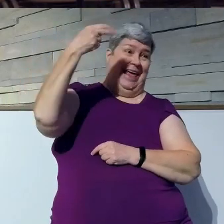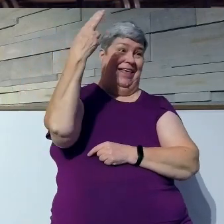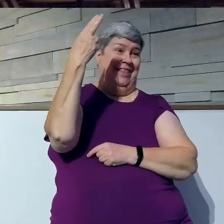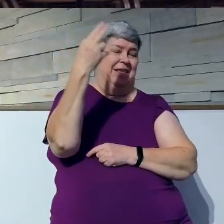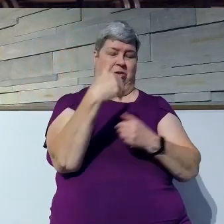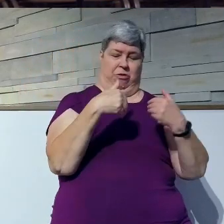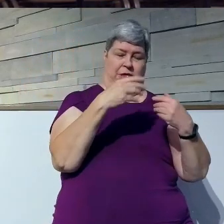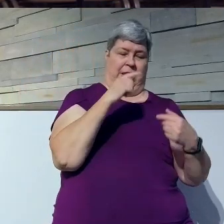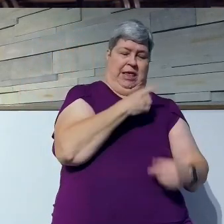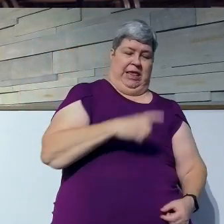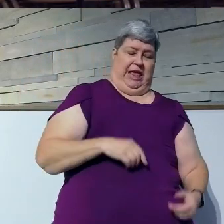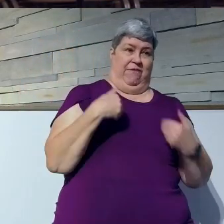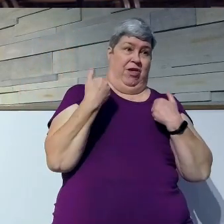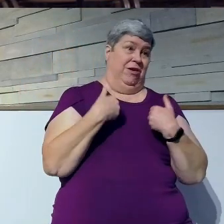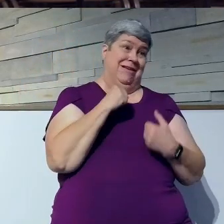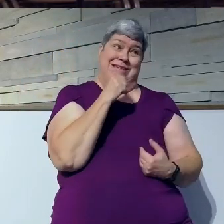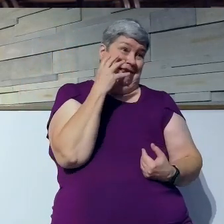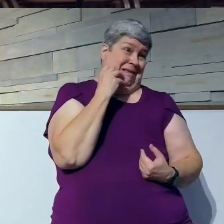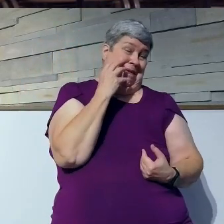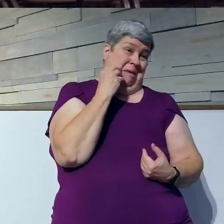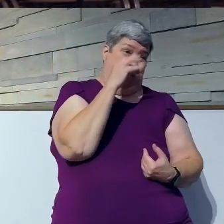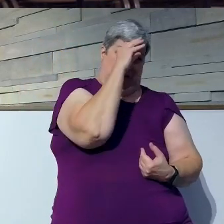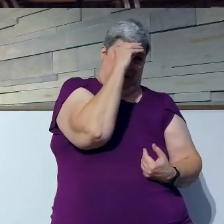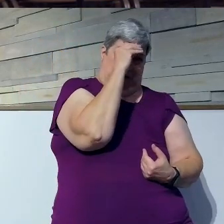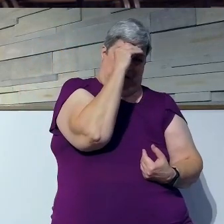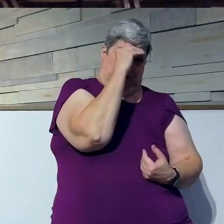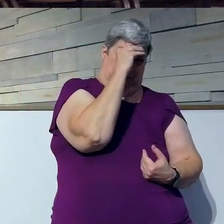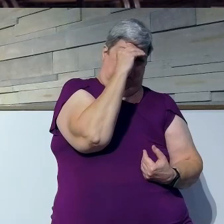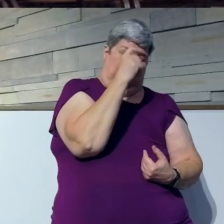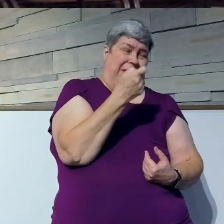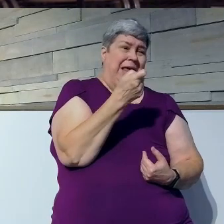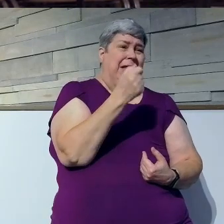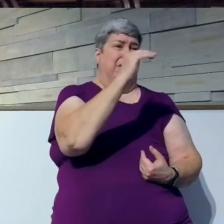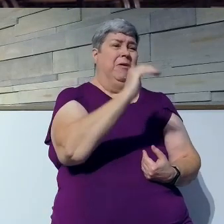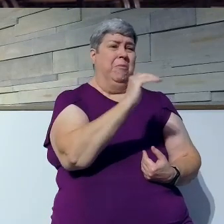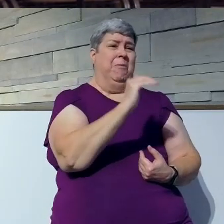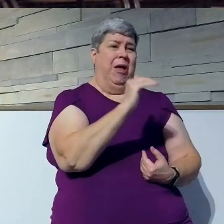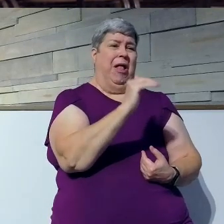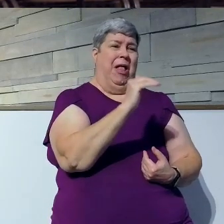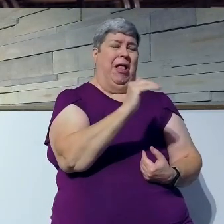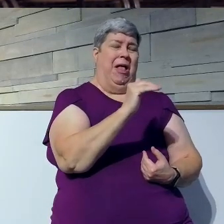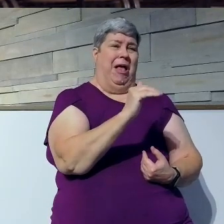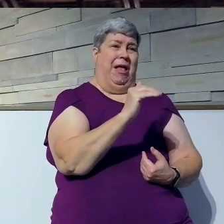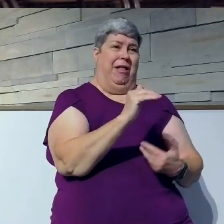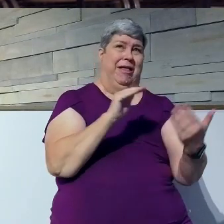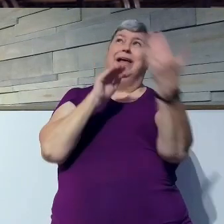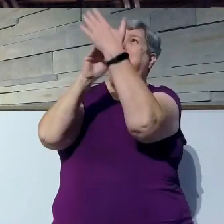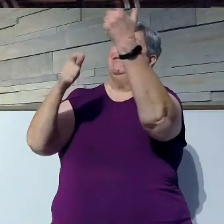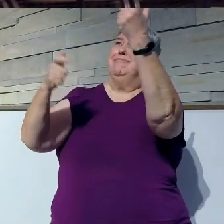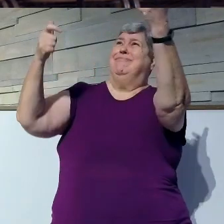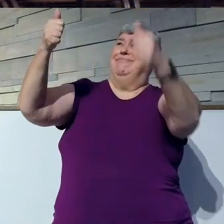a young, inexperienced boy who was somewhat small, against Goliath,